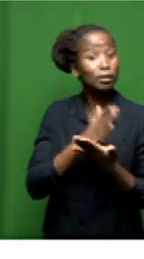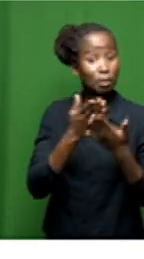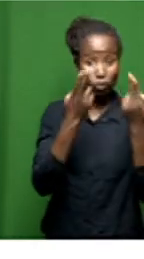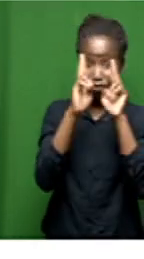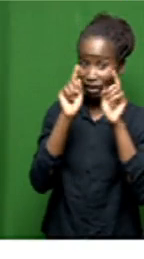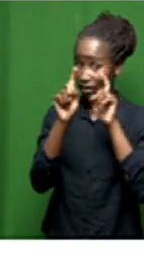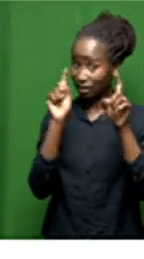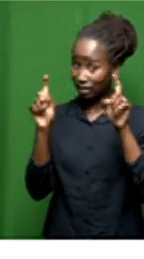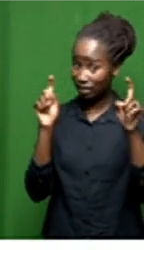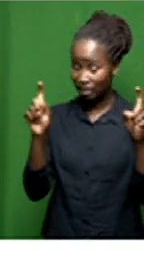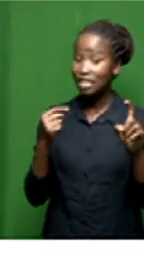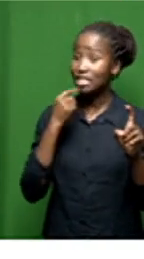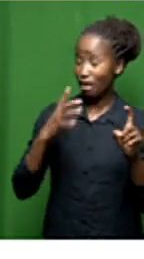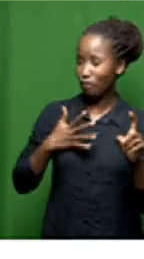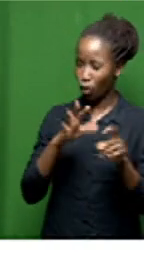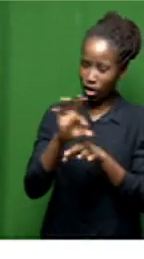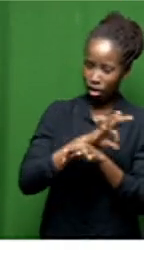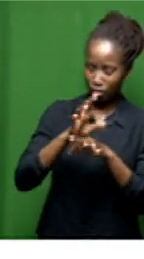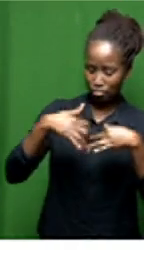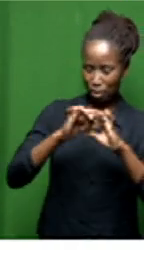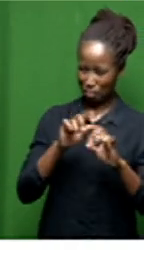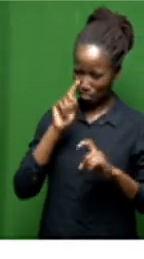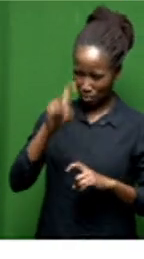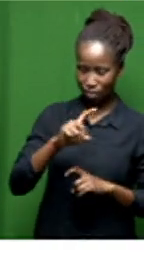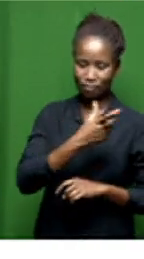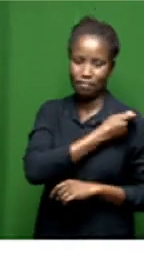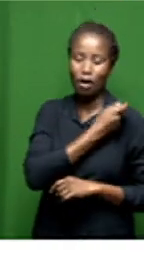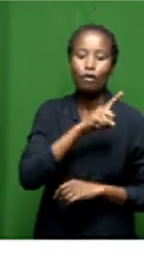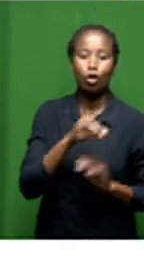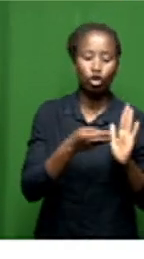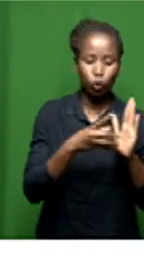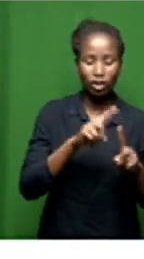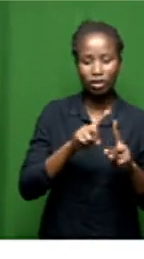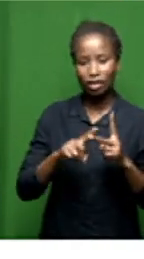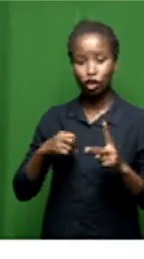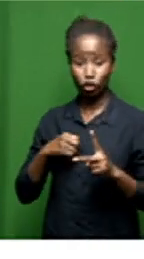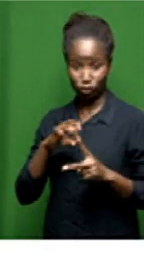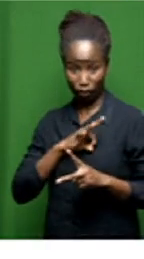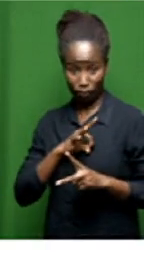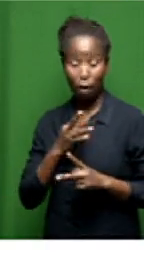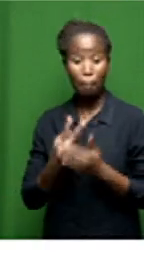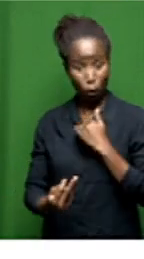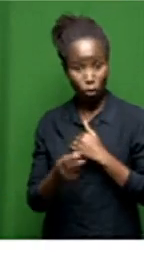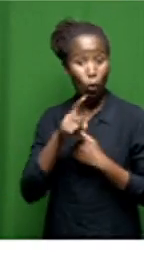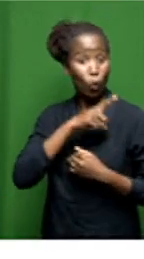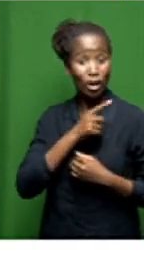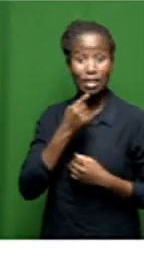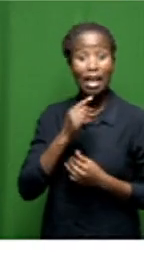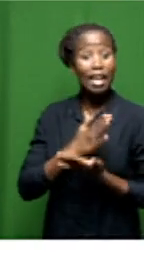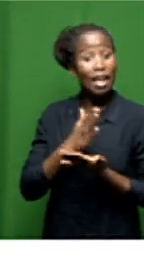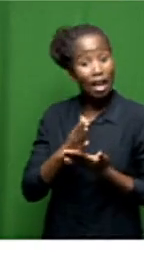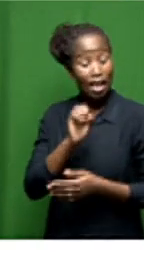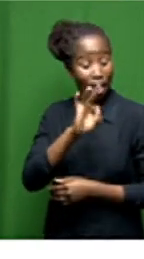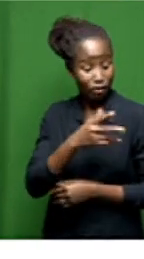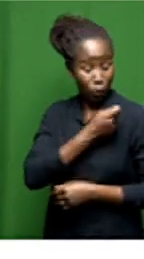been contemplating mandatory vaccination for both staff and students, and that those not vaccinated must undergo